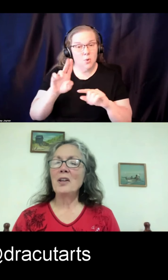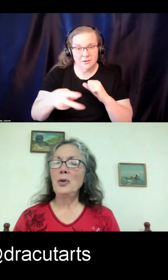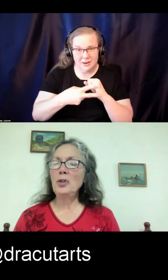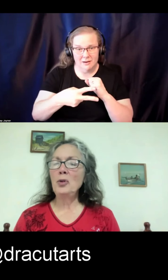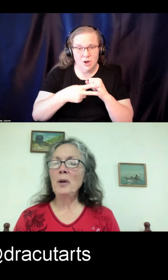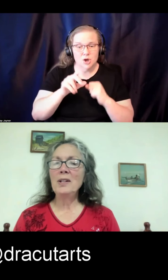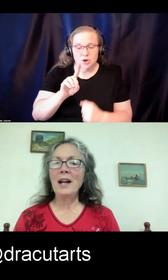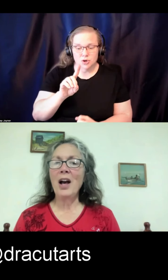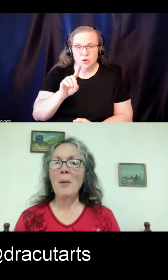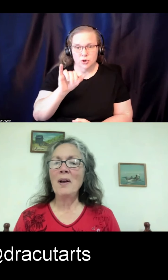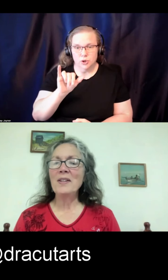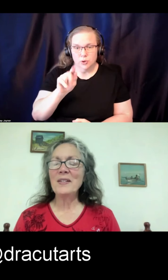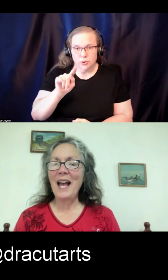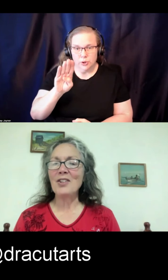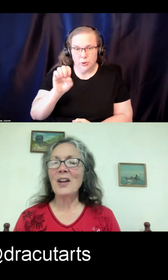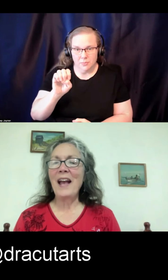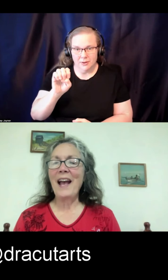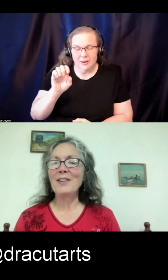That's